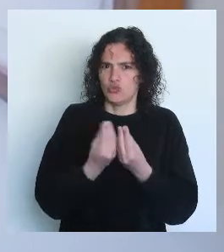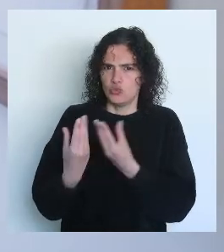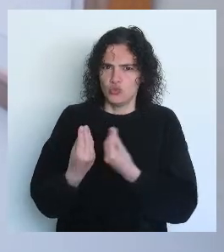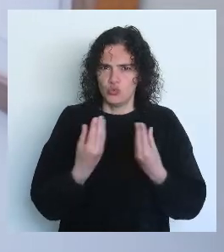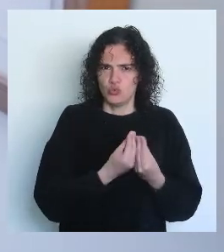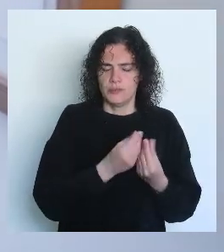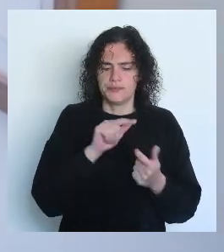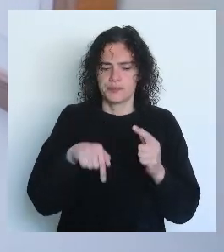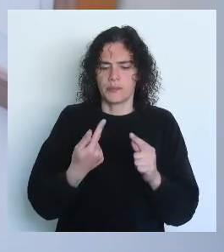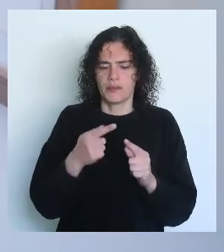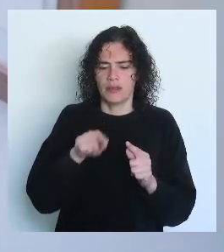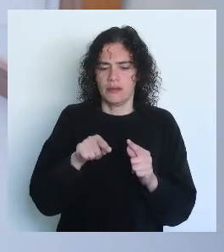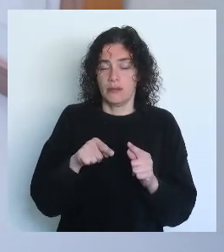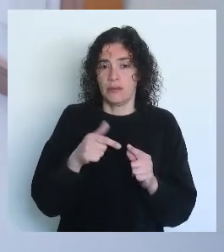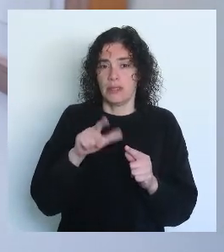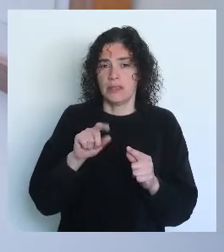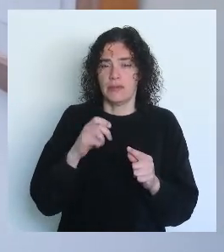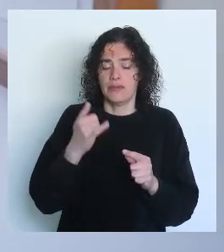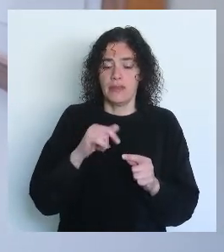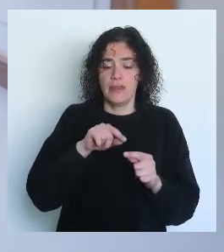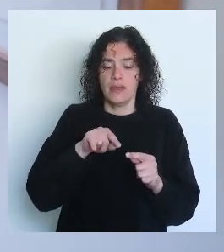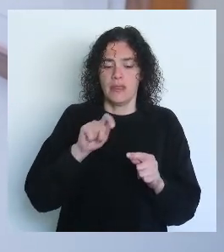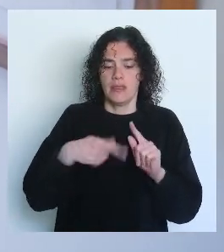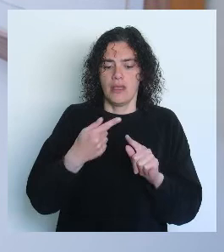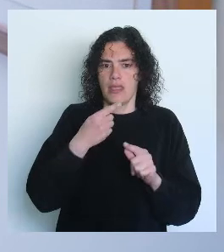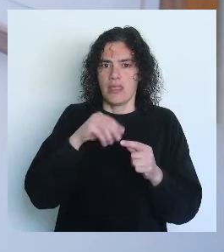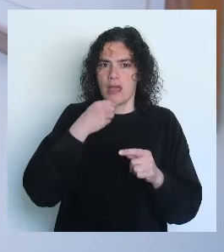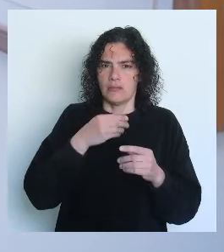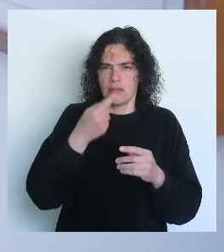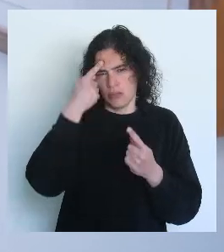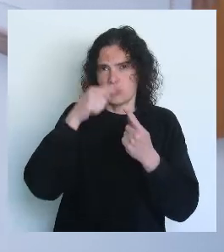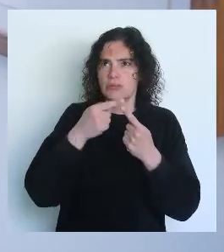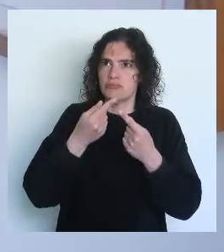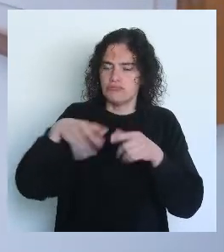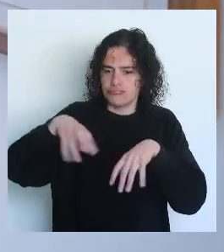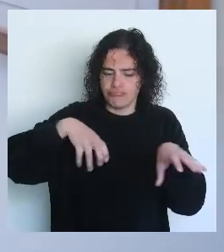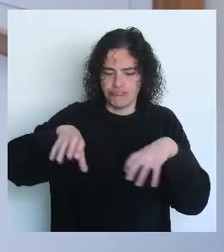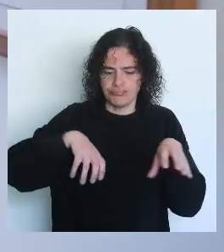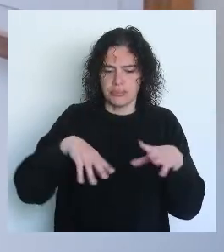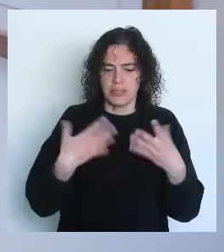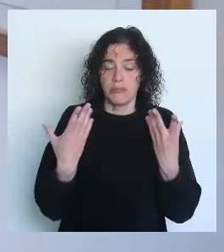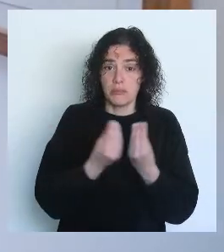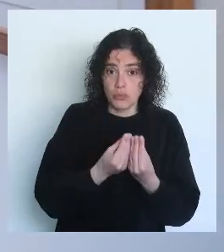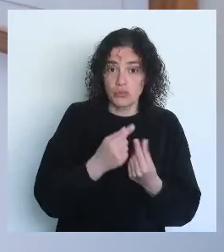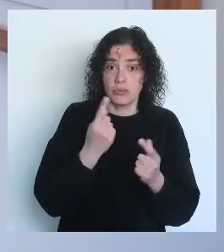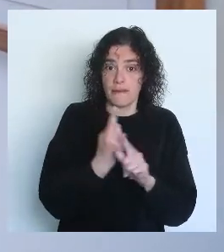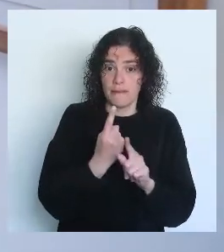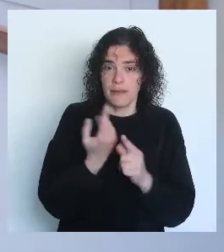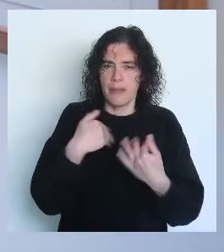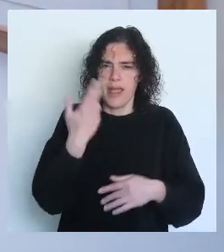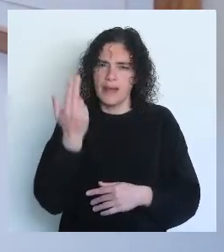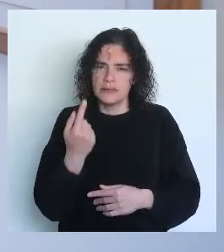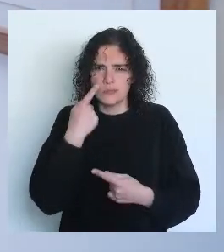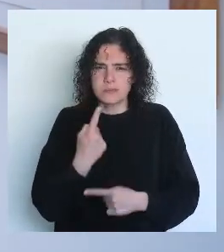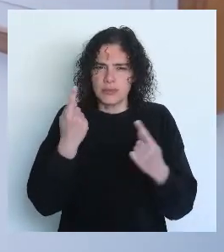assembled together, or like the Barry Levey, about to fall apart. They are still together, but the art